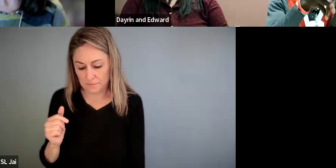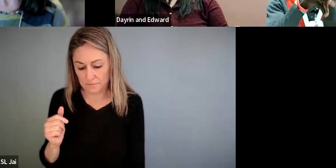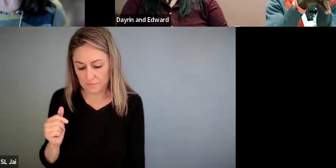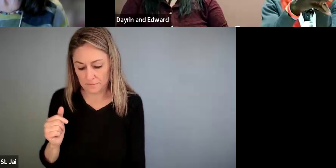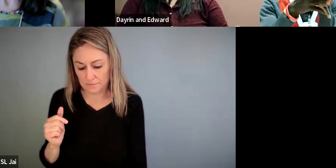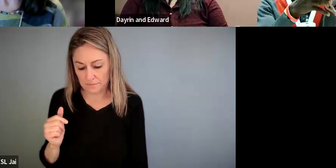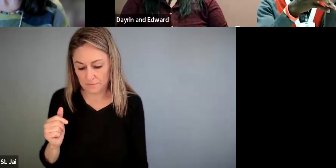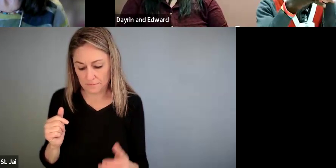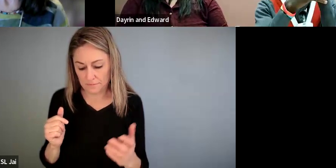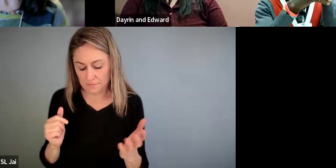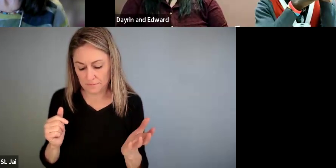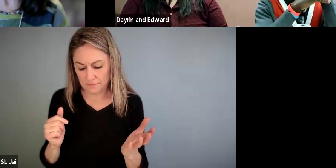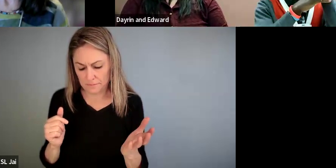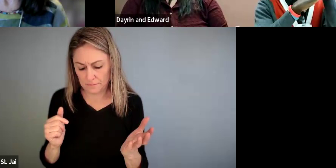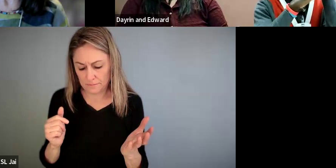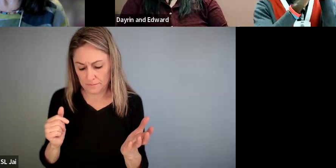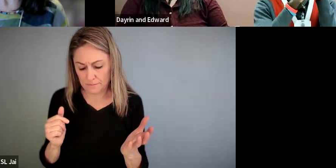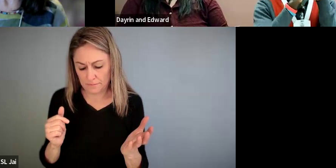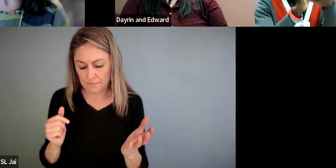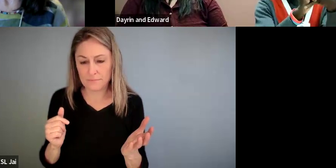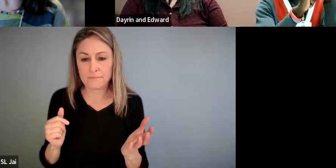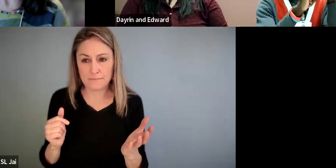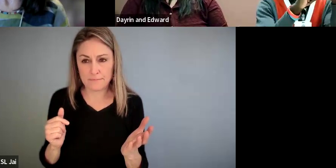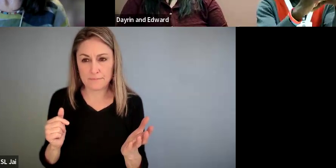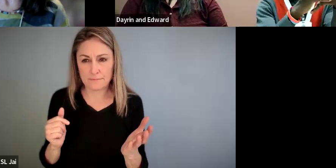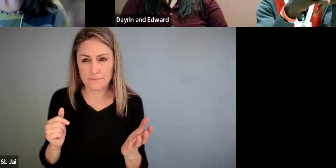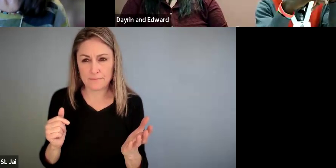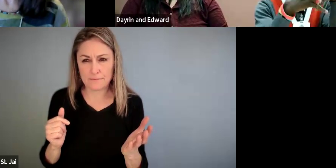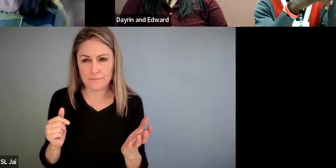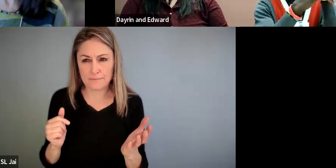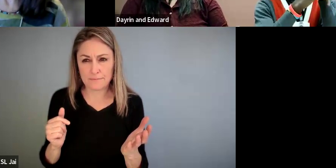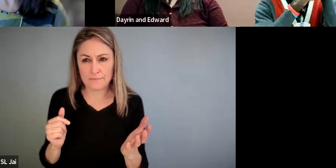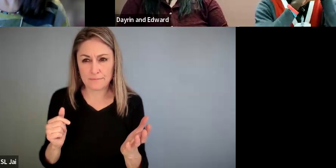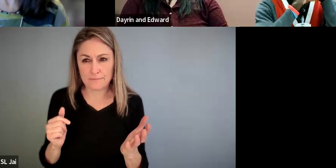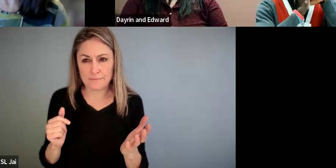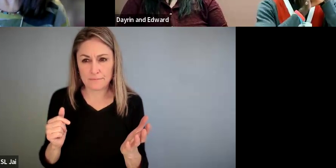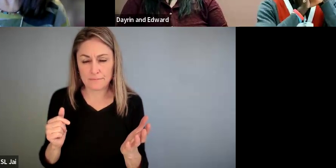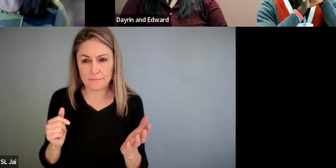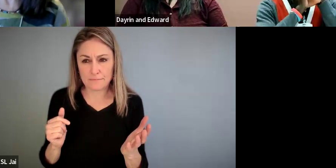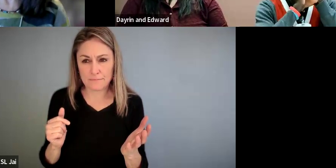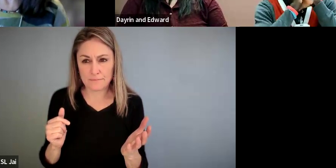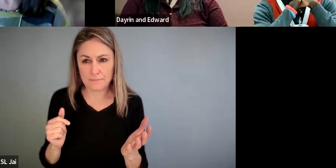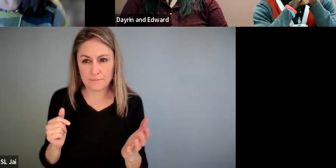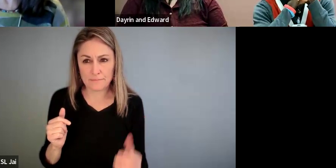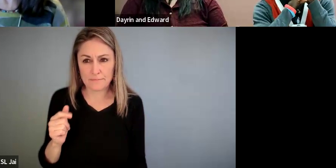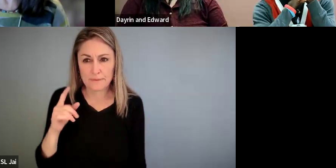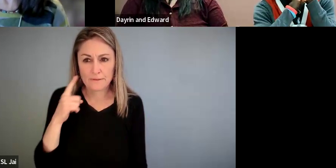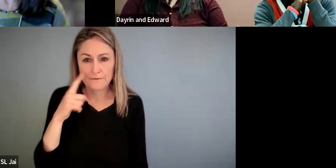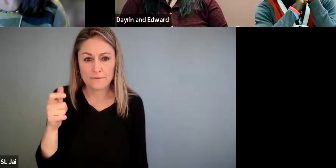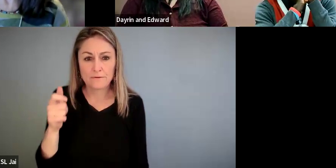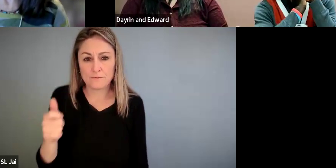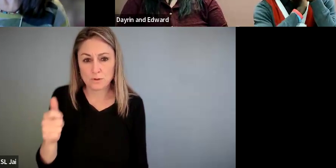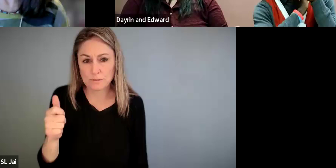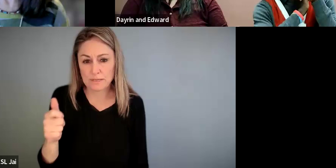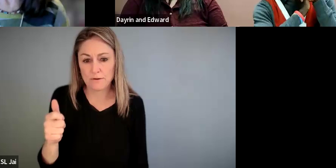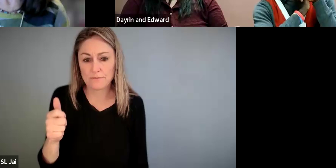important things here that you see for your own for yourself that is true that for you?